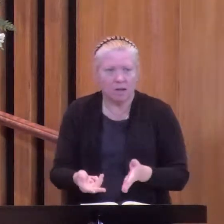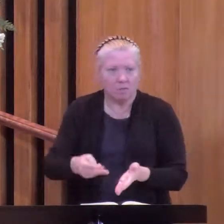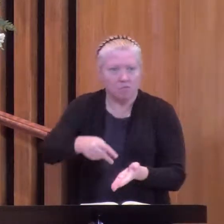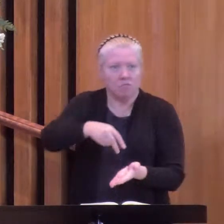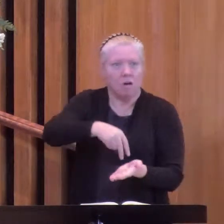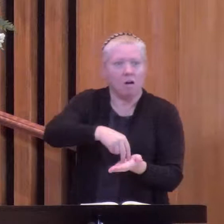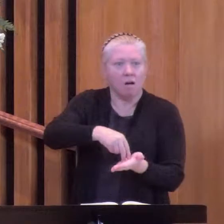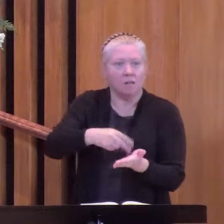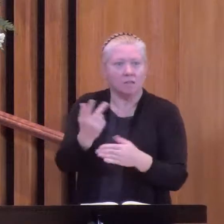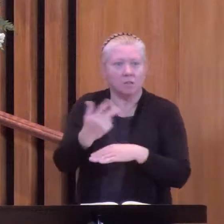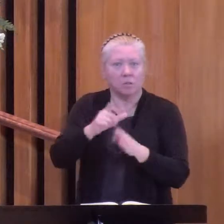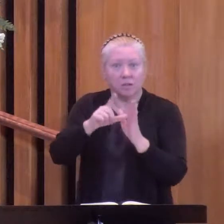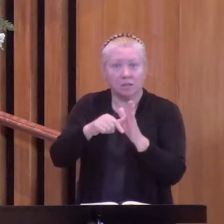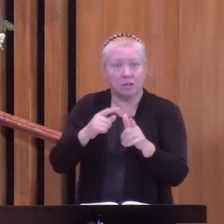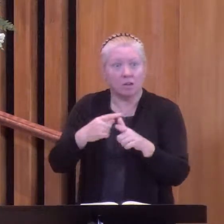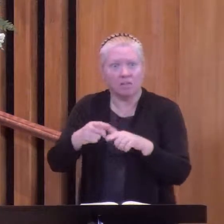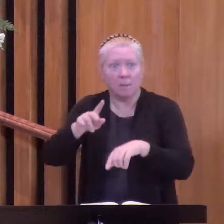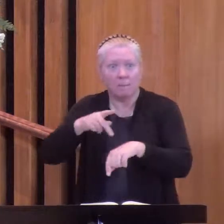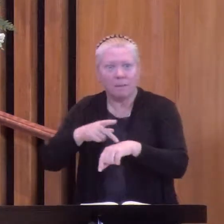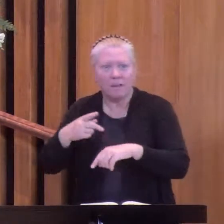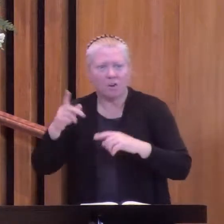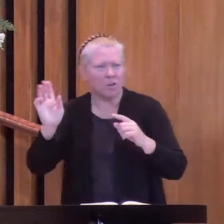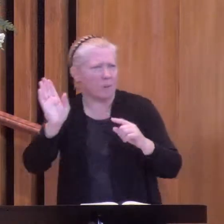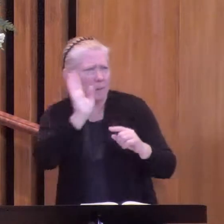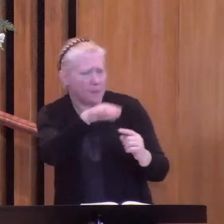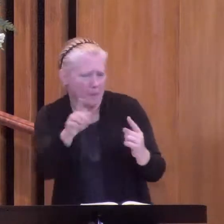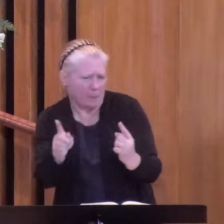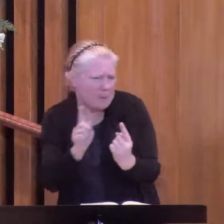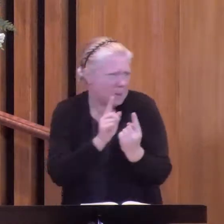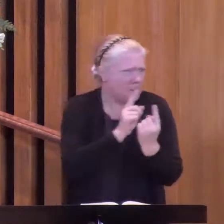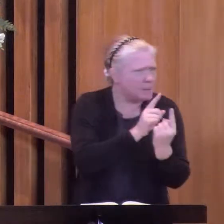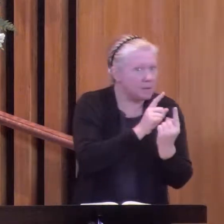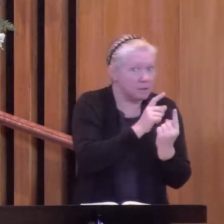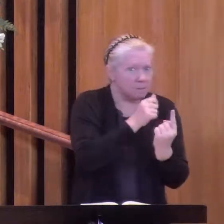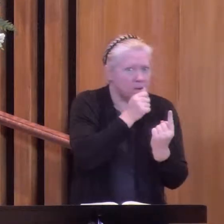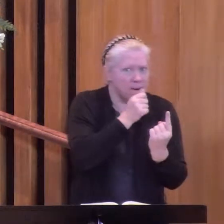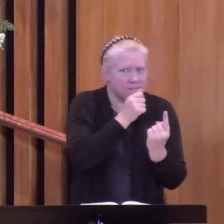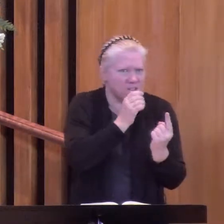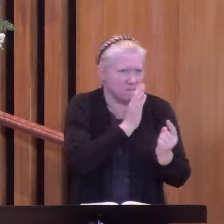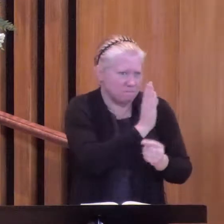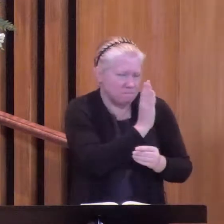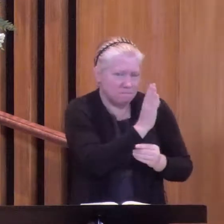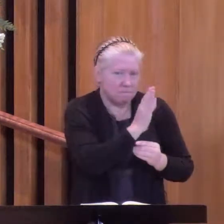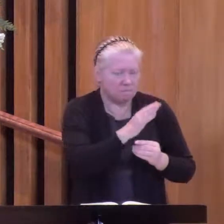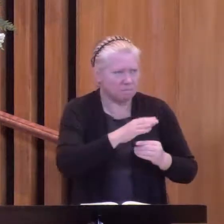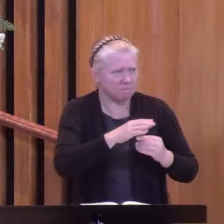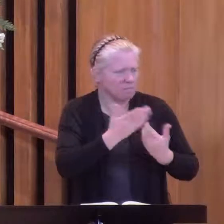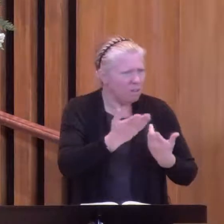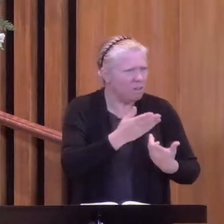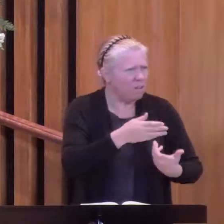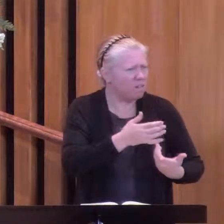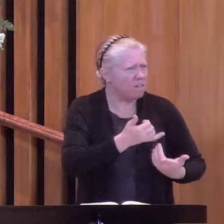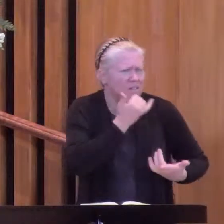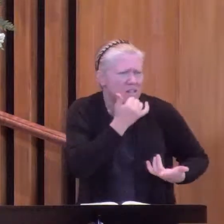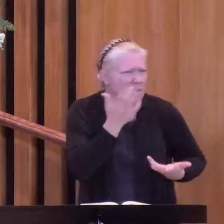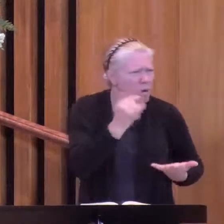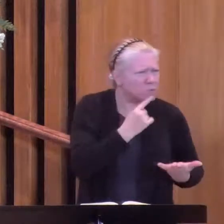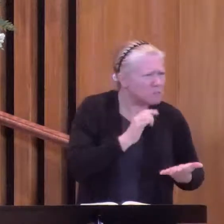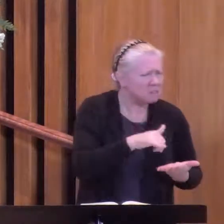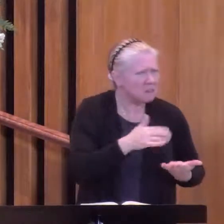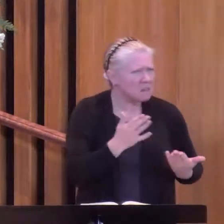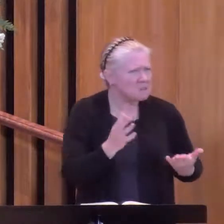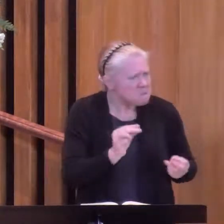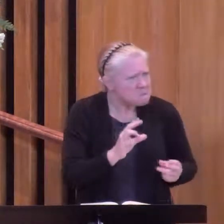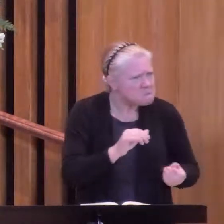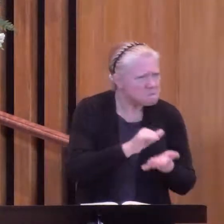Then Peter took him aside and began to rebuke him. At this, he turned around and, looking